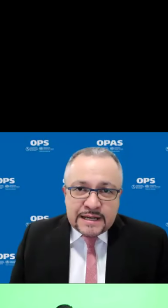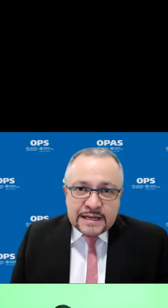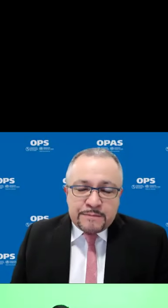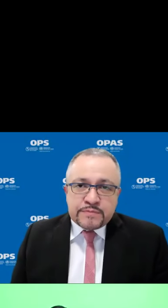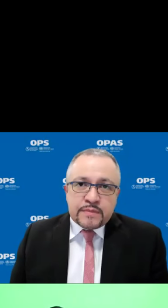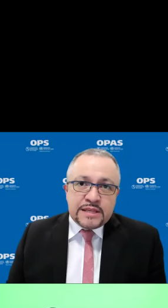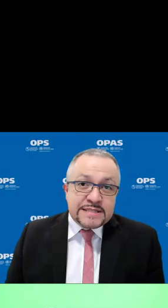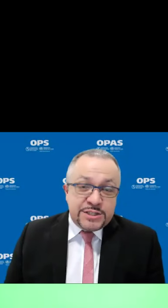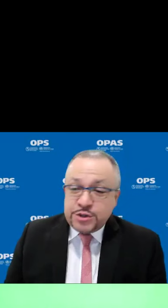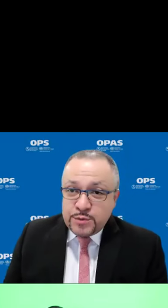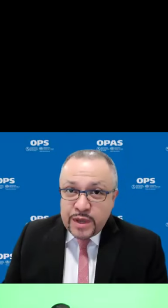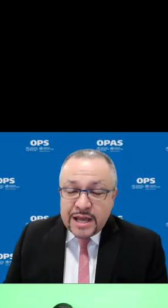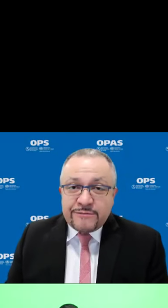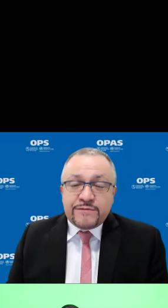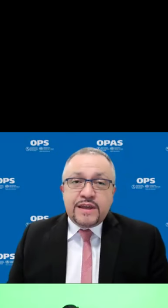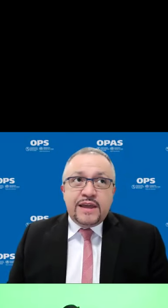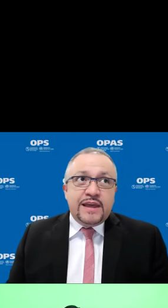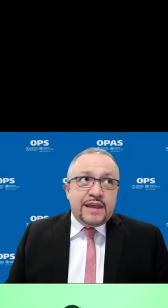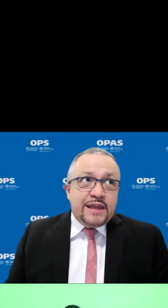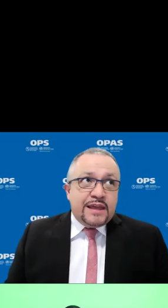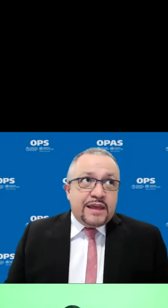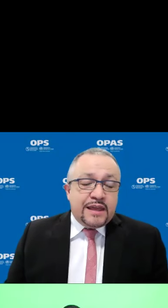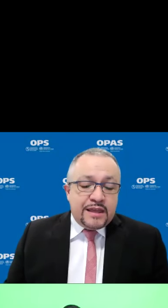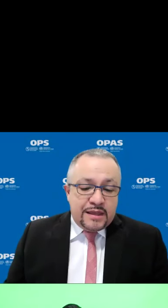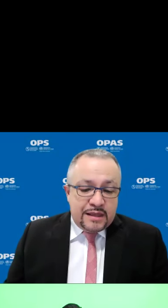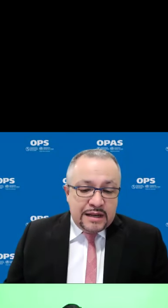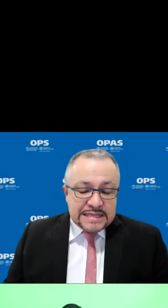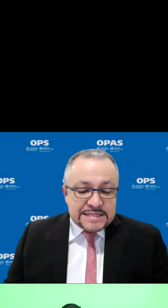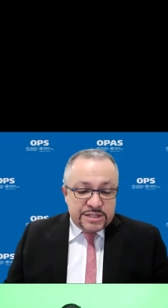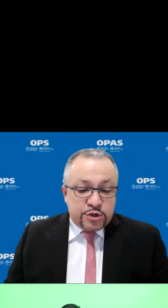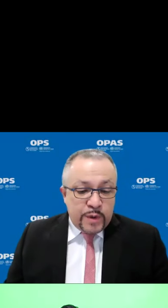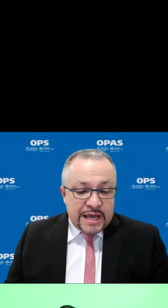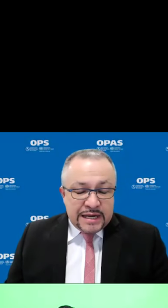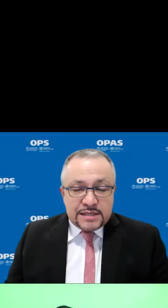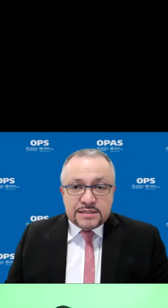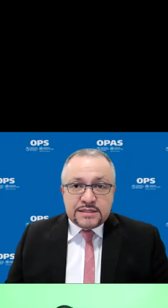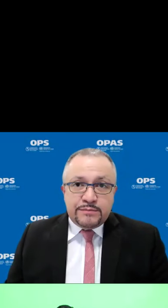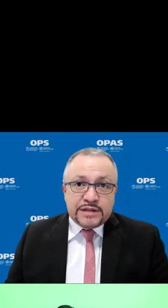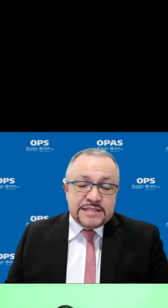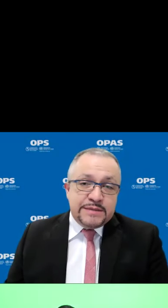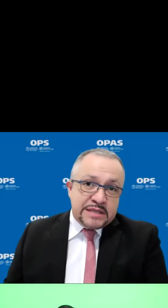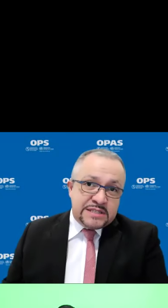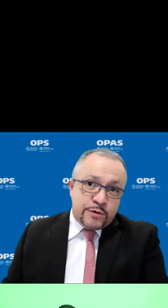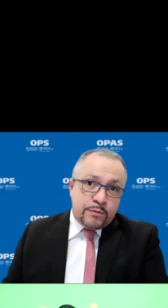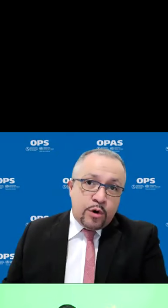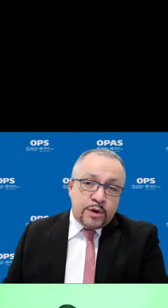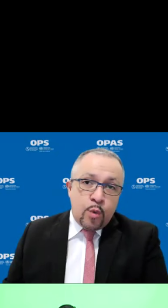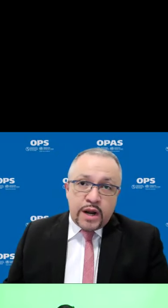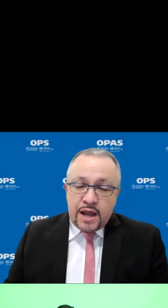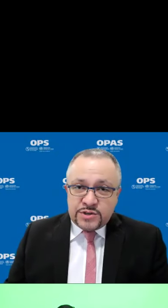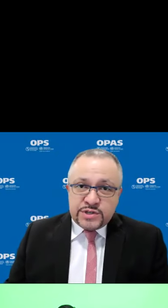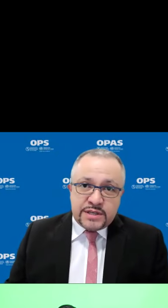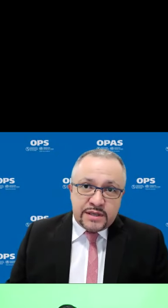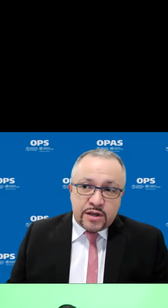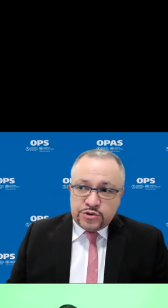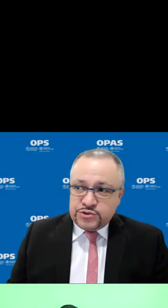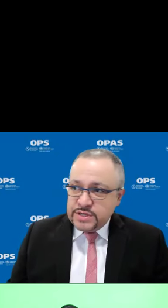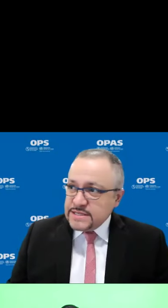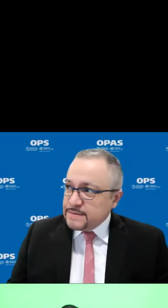this session. We have, last session we had participants from over